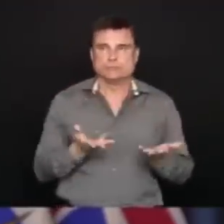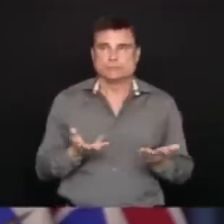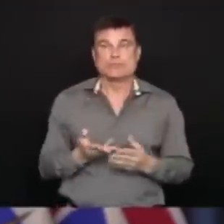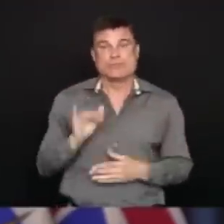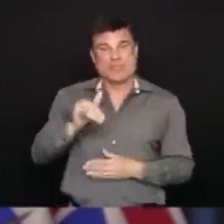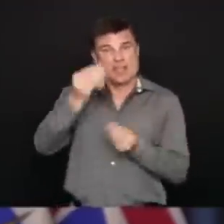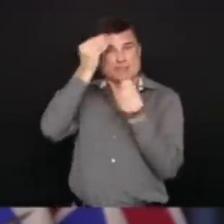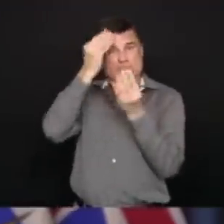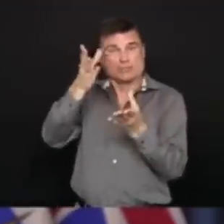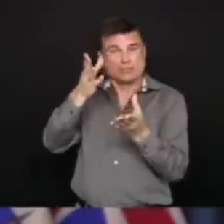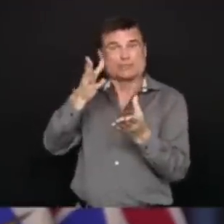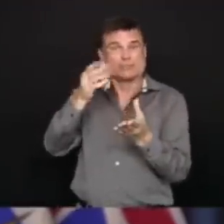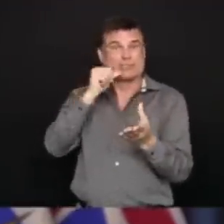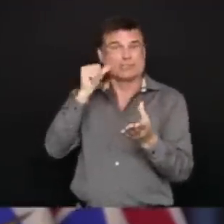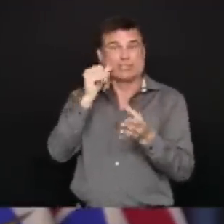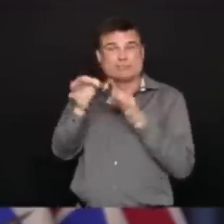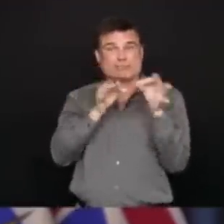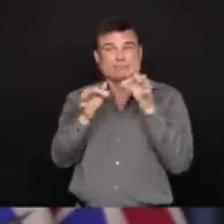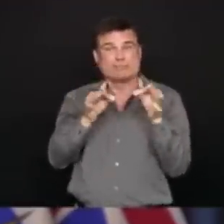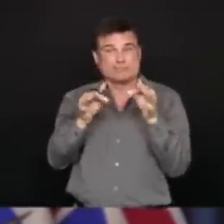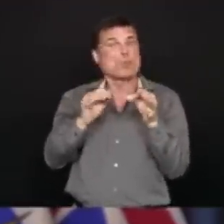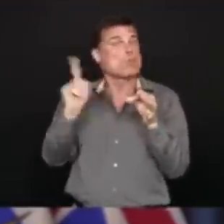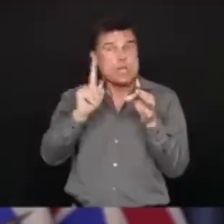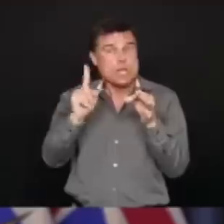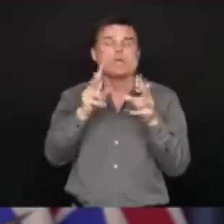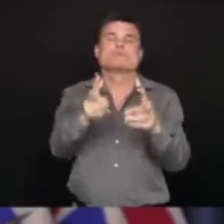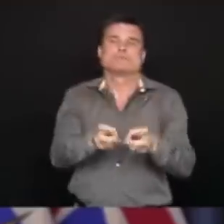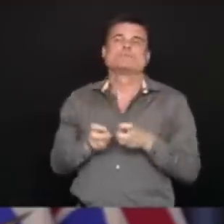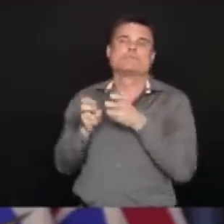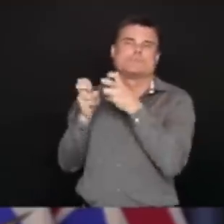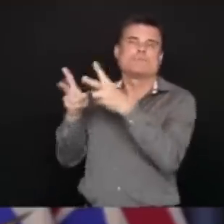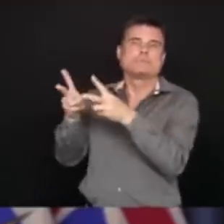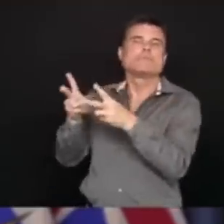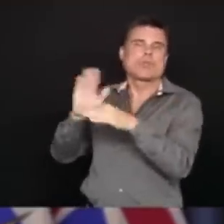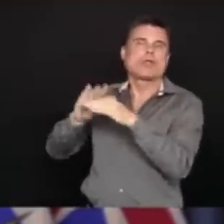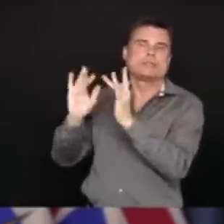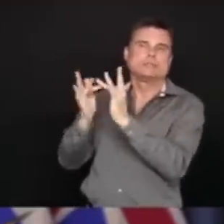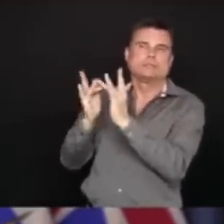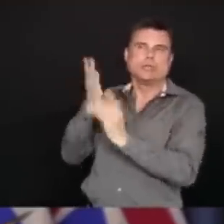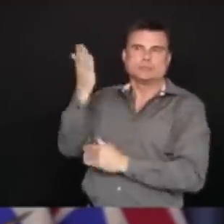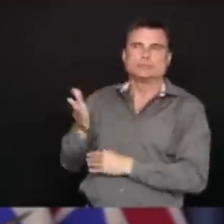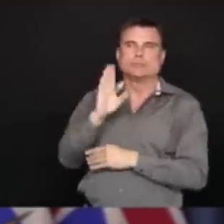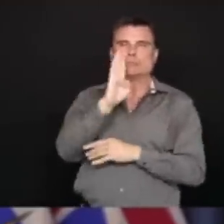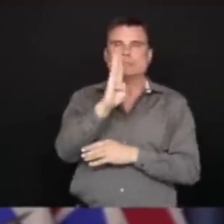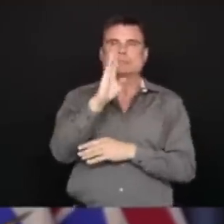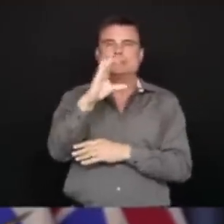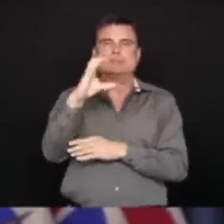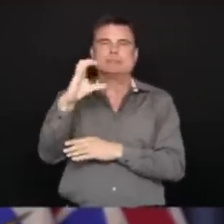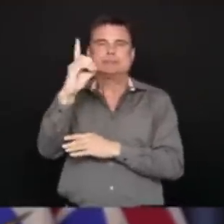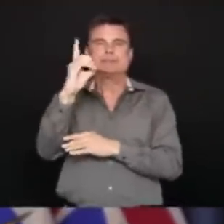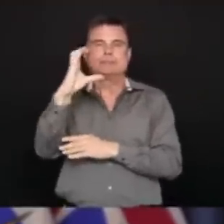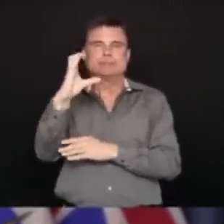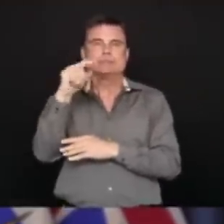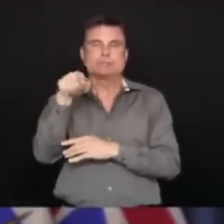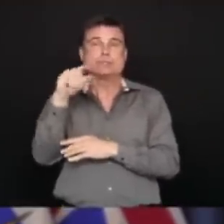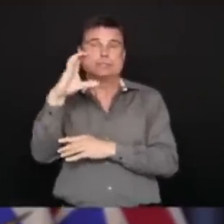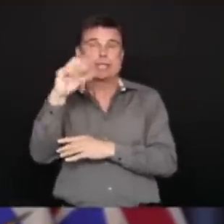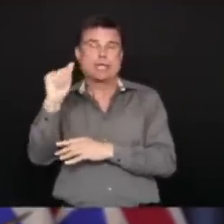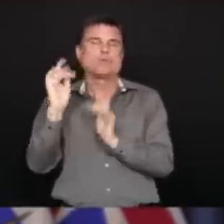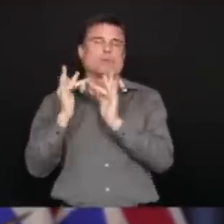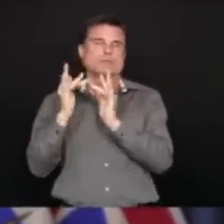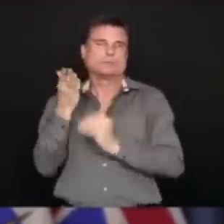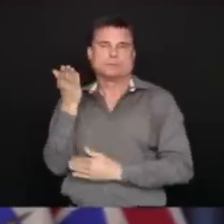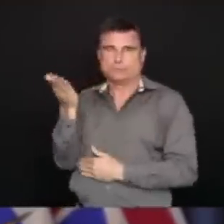details, are available on the BC CDC website. In addition, the BC CDC has a